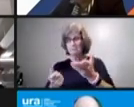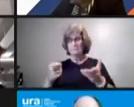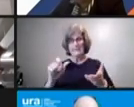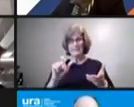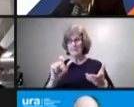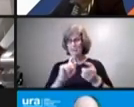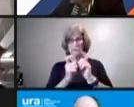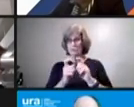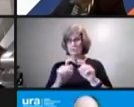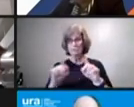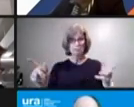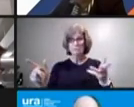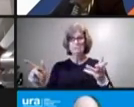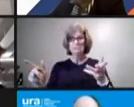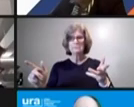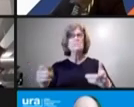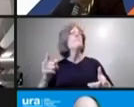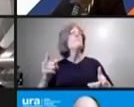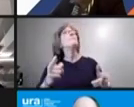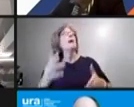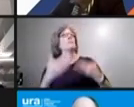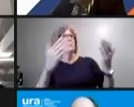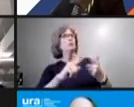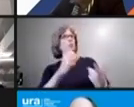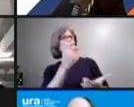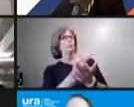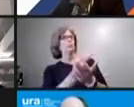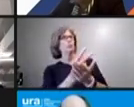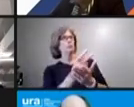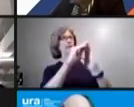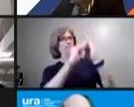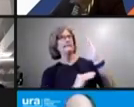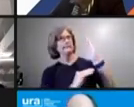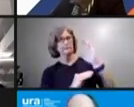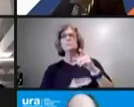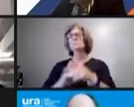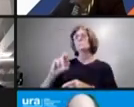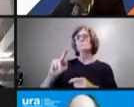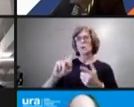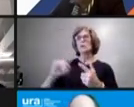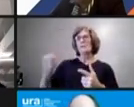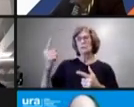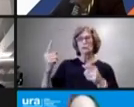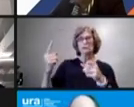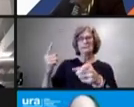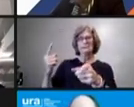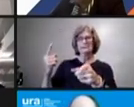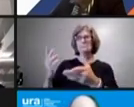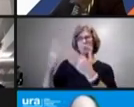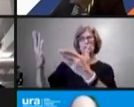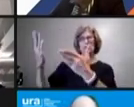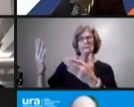Move to approve the minutes. Mark Masterson moves to approve. Do we have a second?